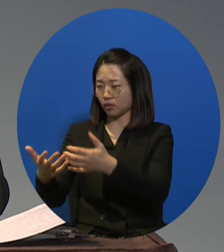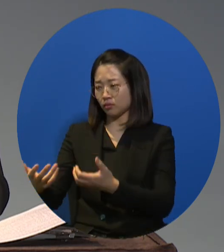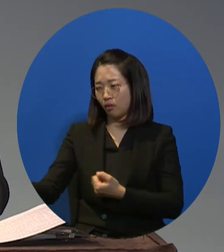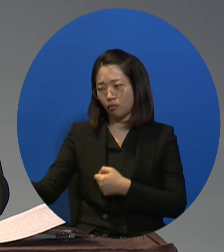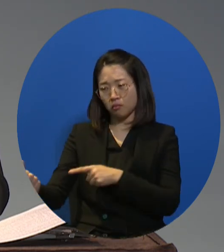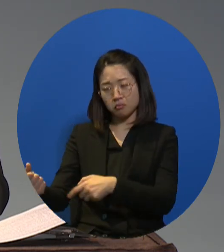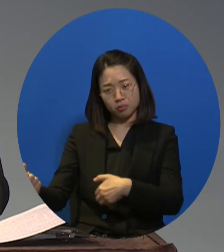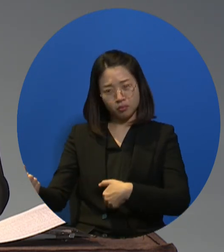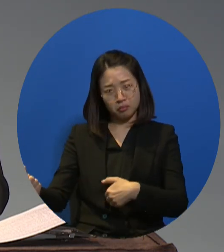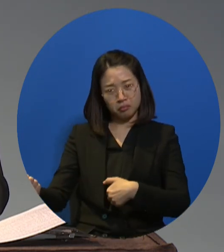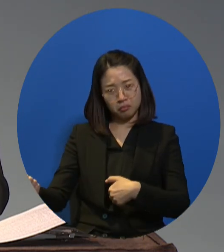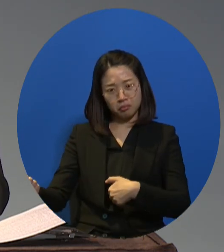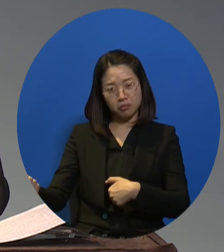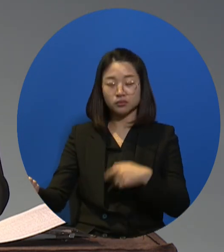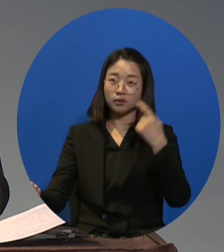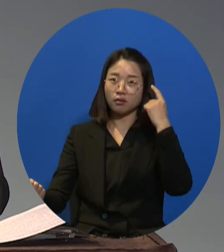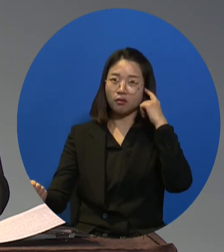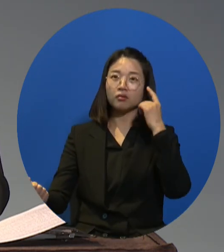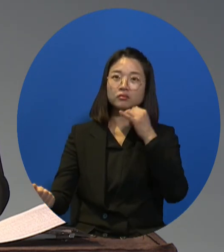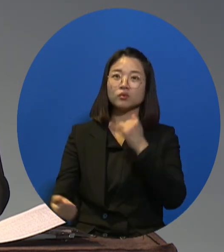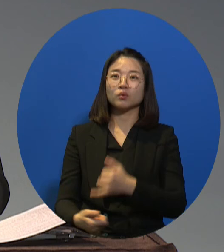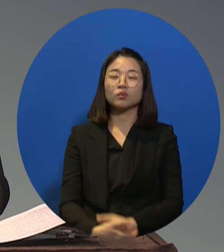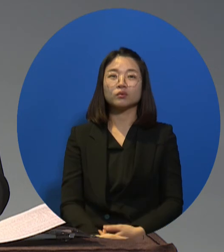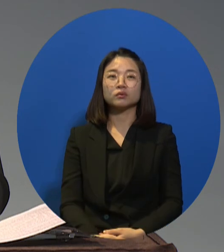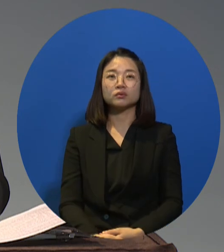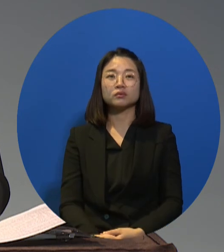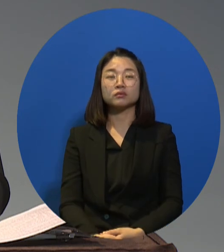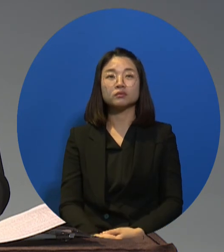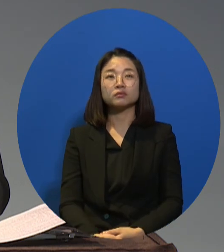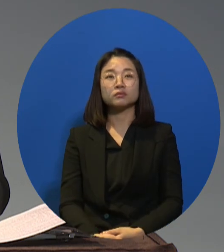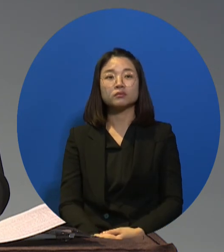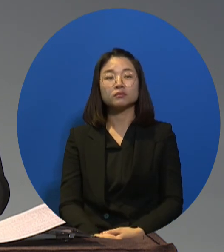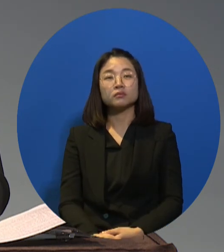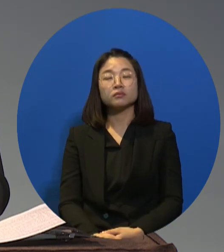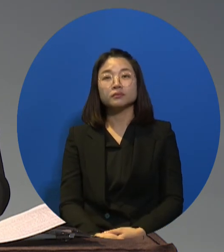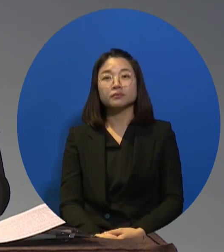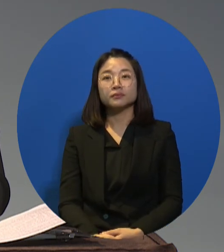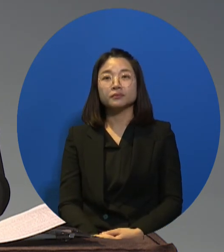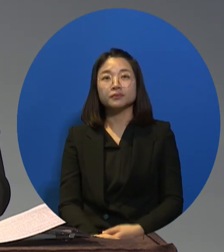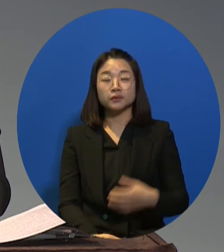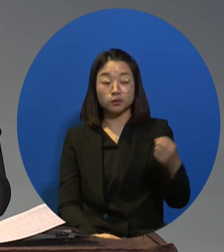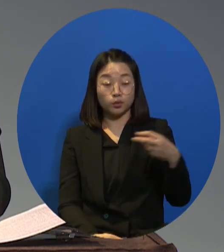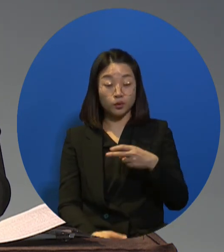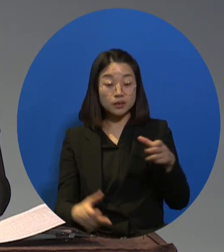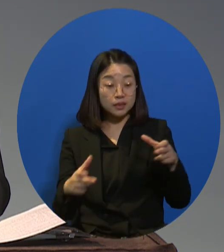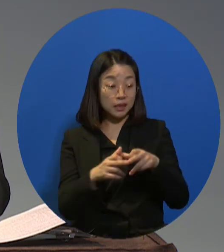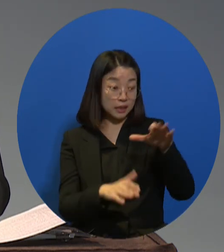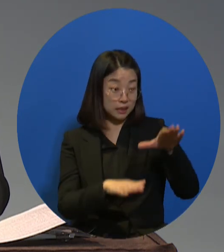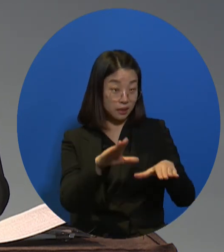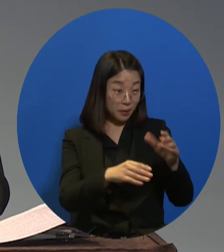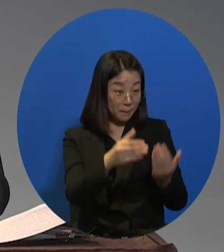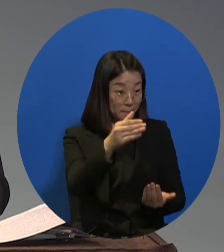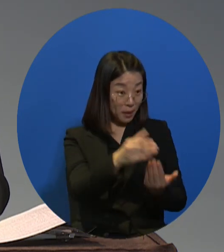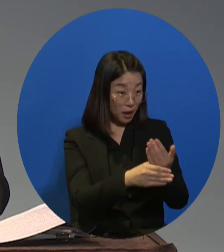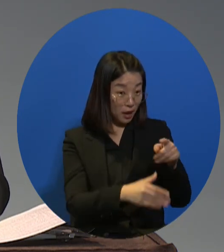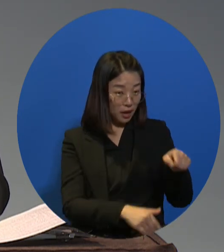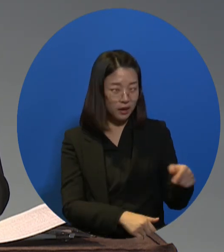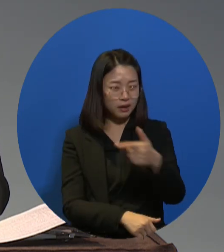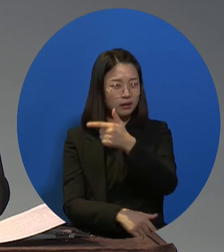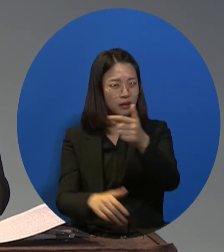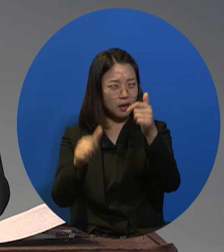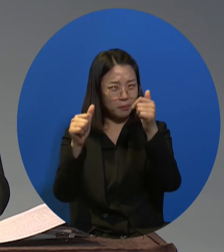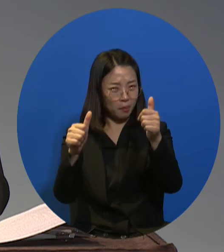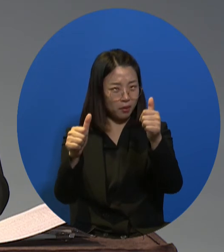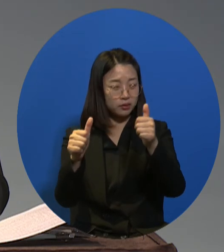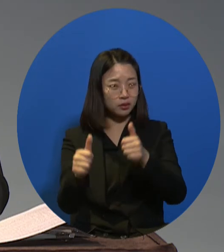seek to petition these different mechanisms. So perhaps it would be the Legal Aid Associations who would try to provide that kind of